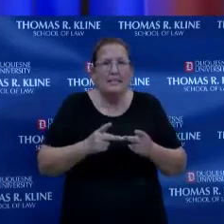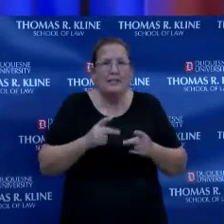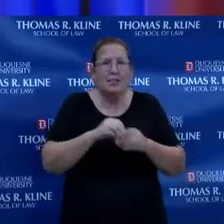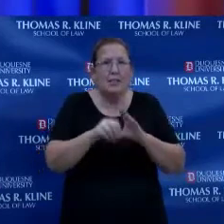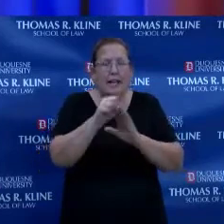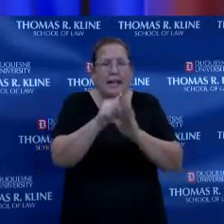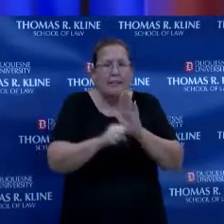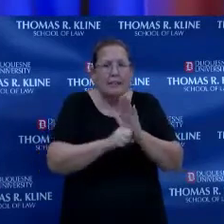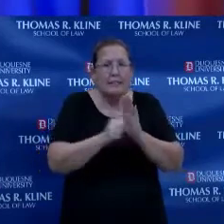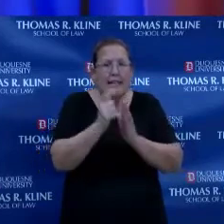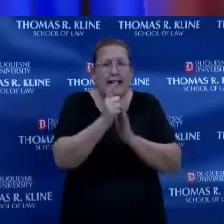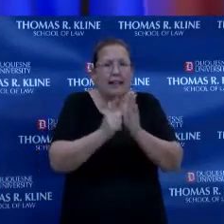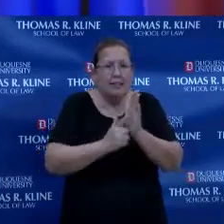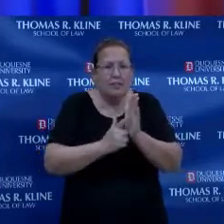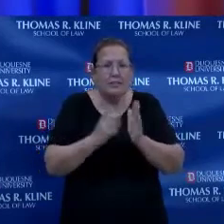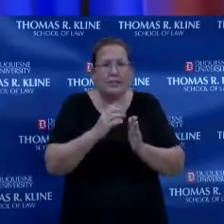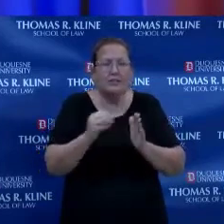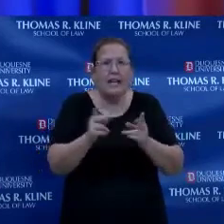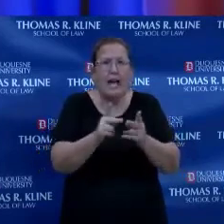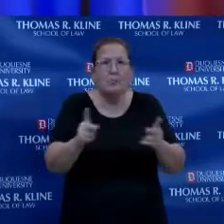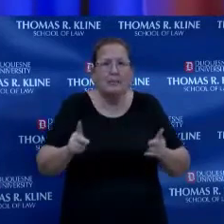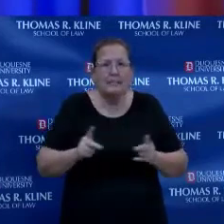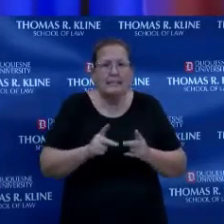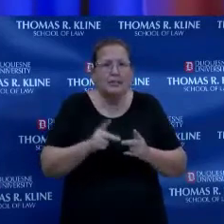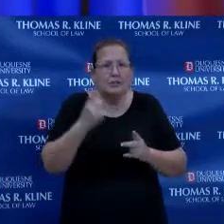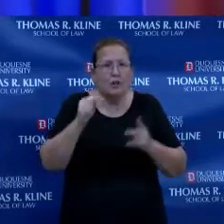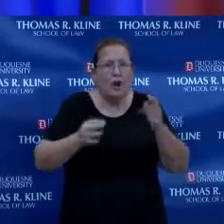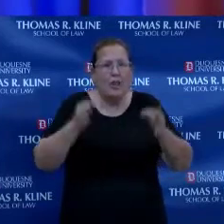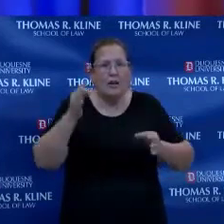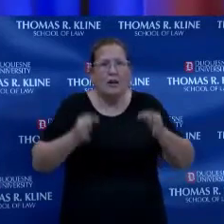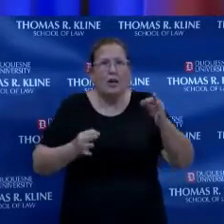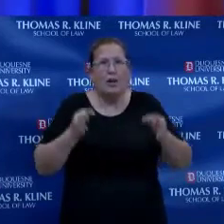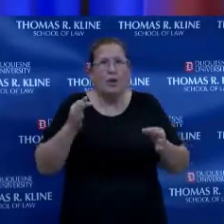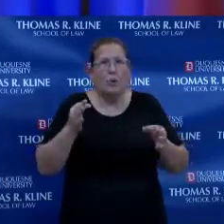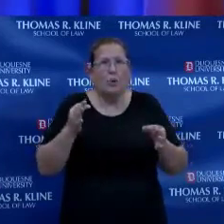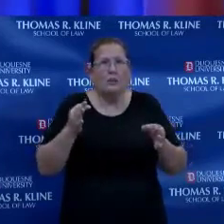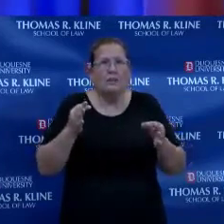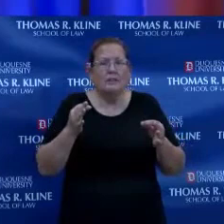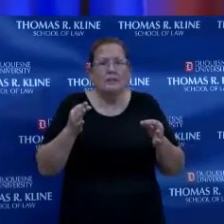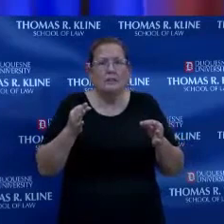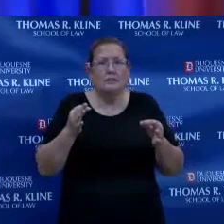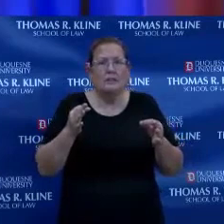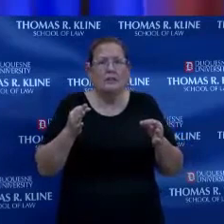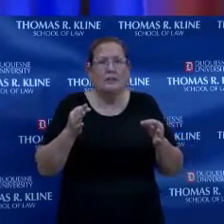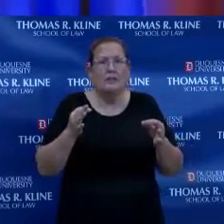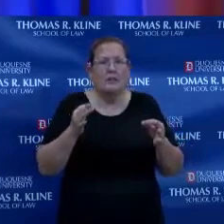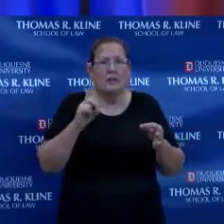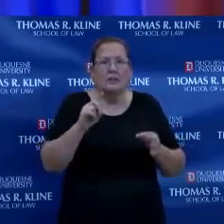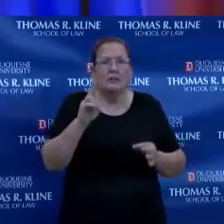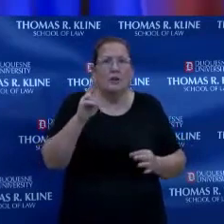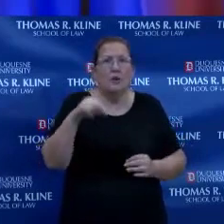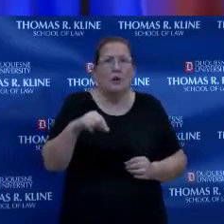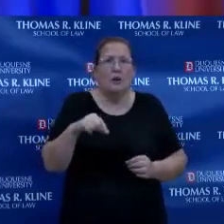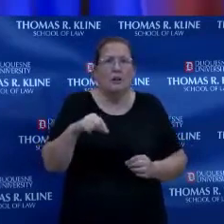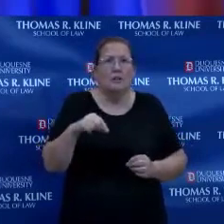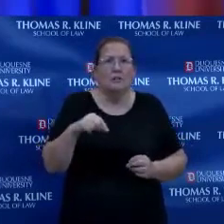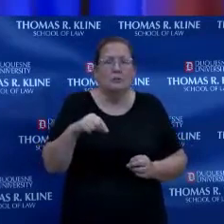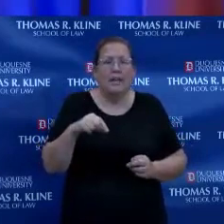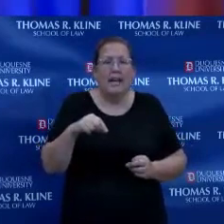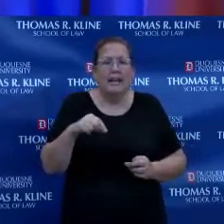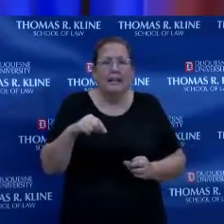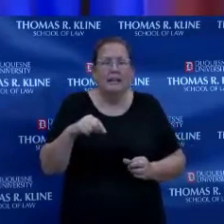state legislature and your positions on the court, just like many other Duquesne Kline graduates have